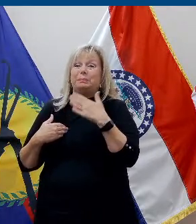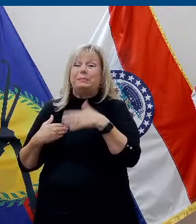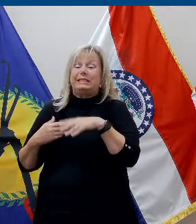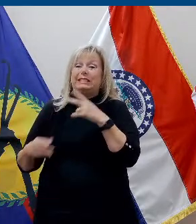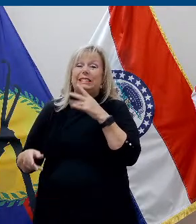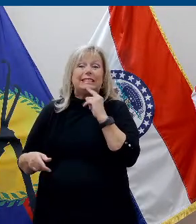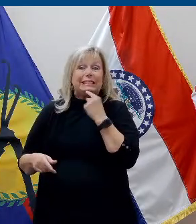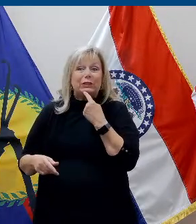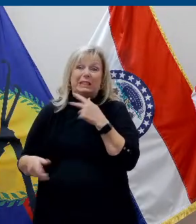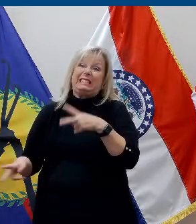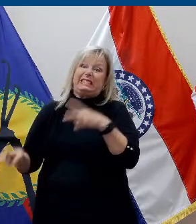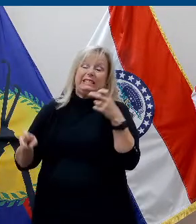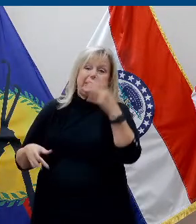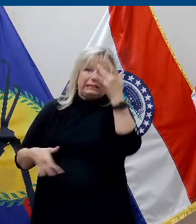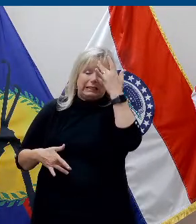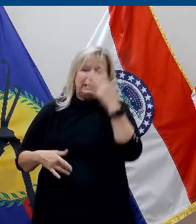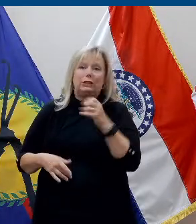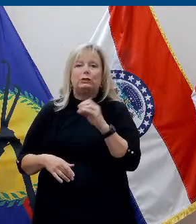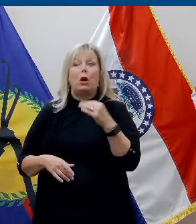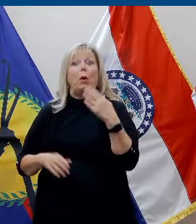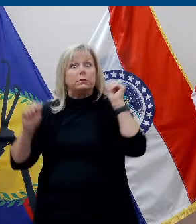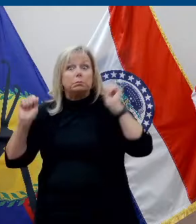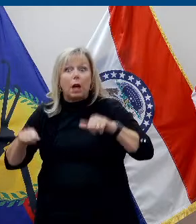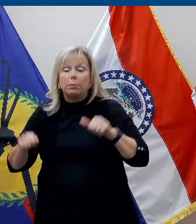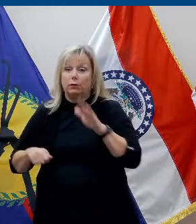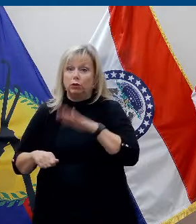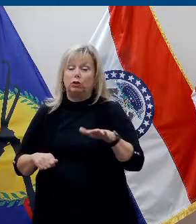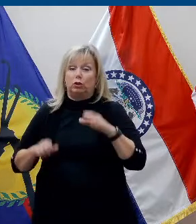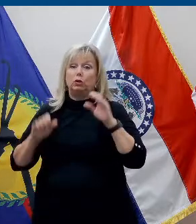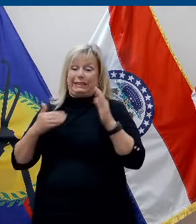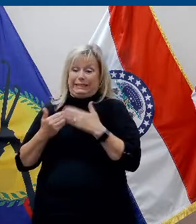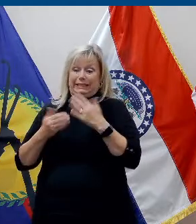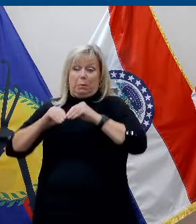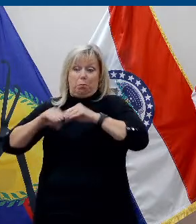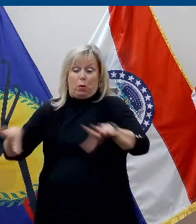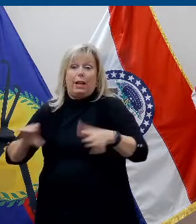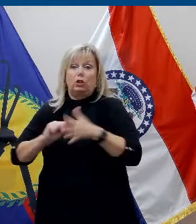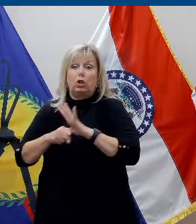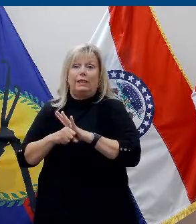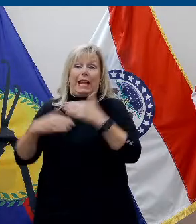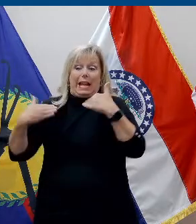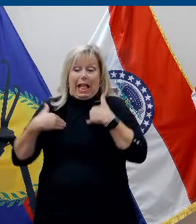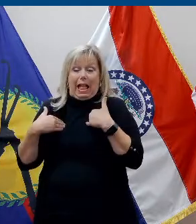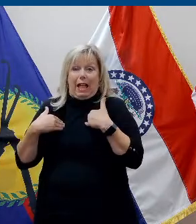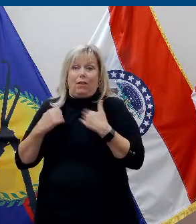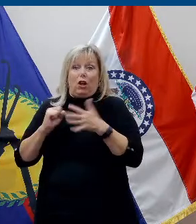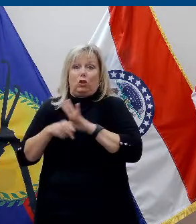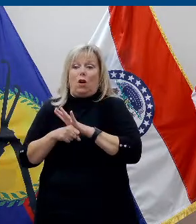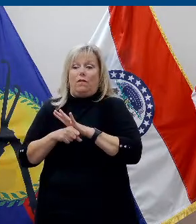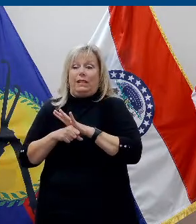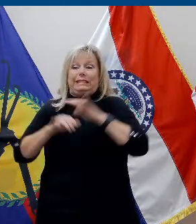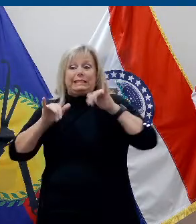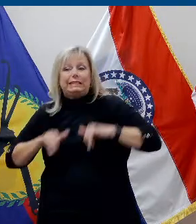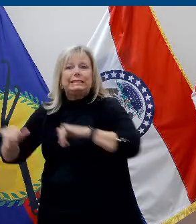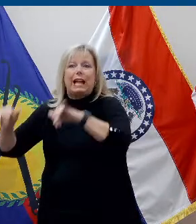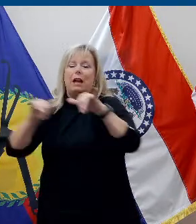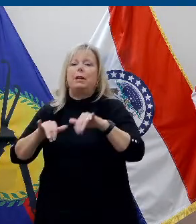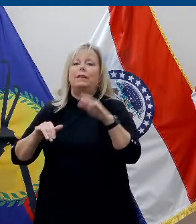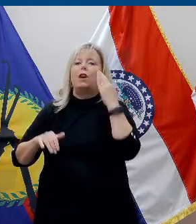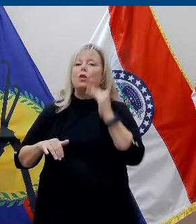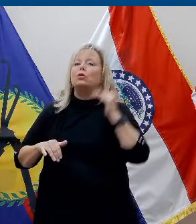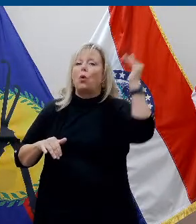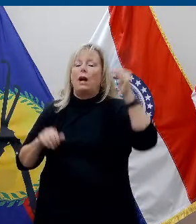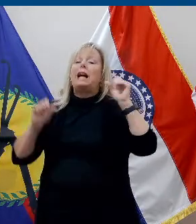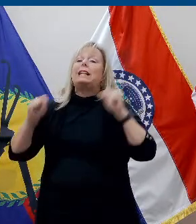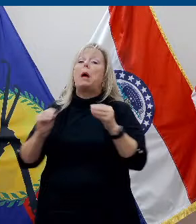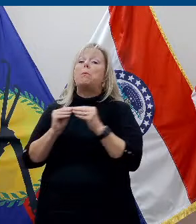severe outcomes. So it is possible for children to spread COVID and have COVID at the same level that adults do, and there can